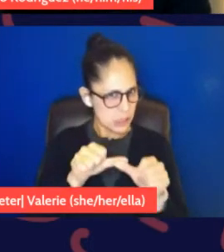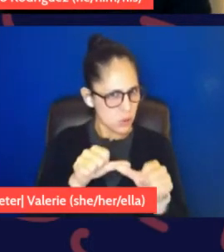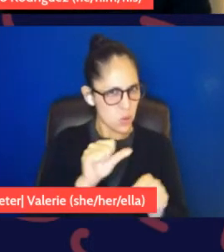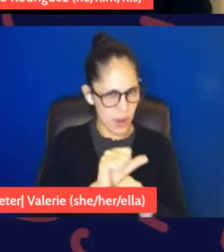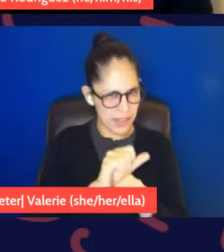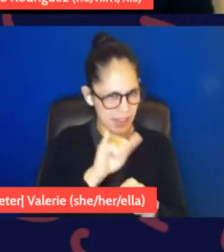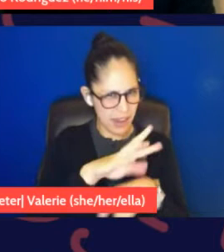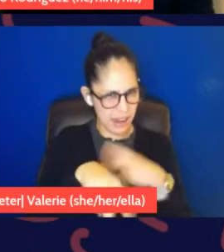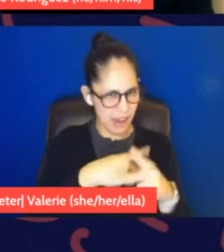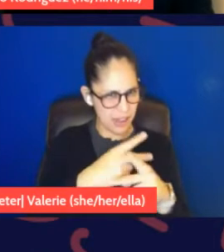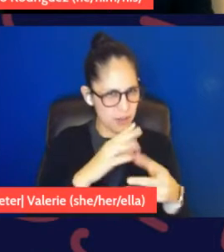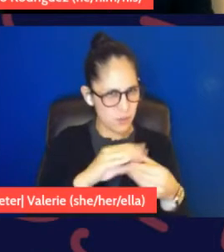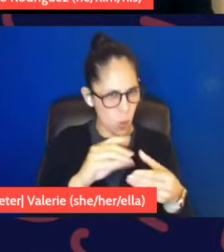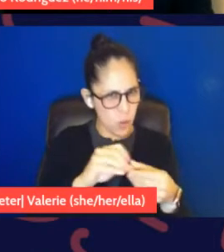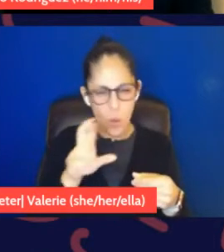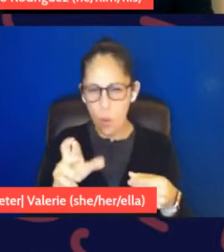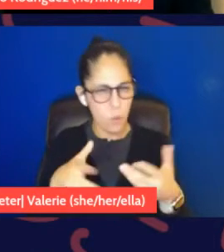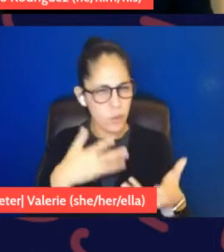Yeah.